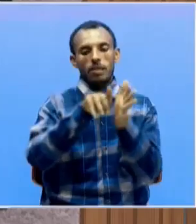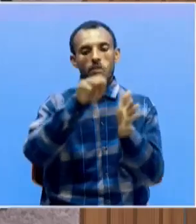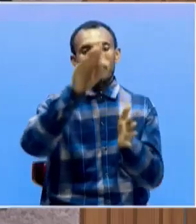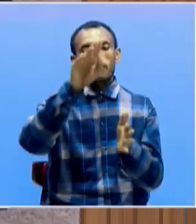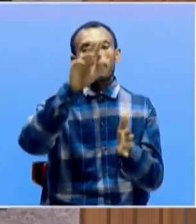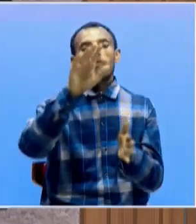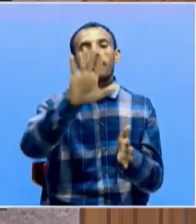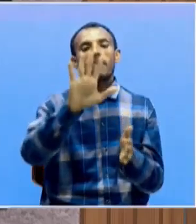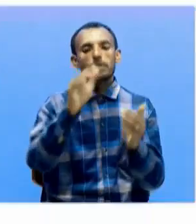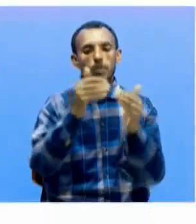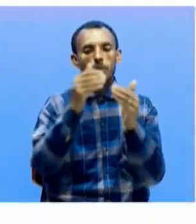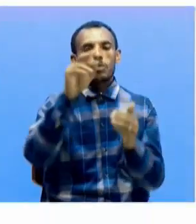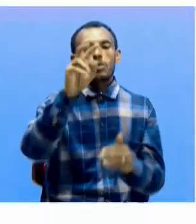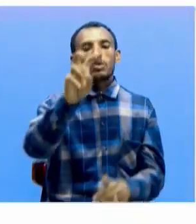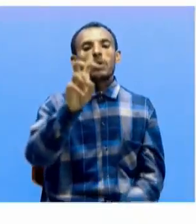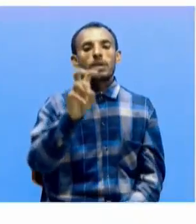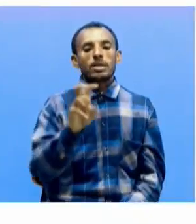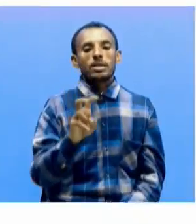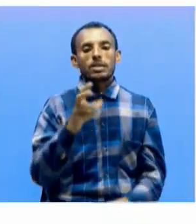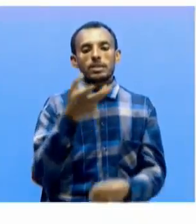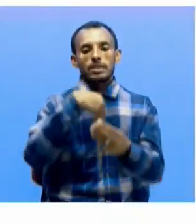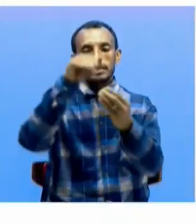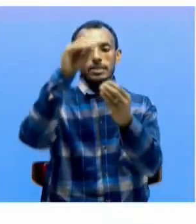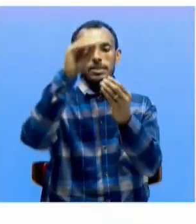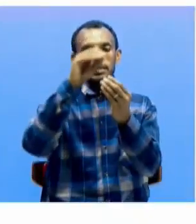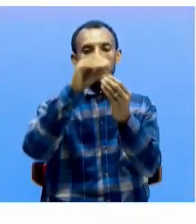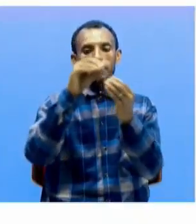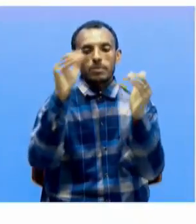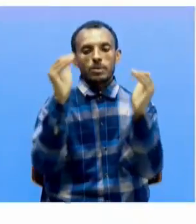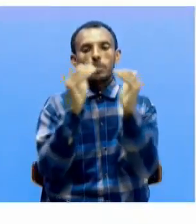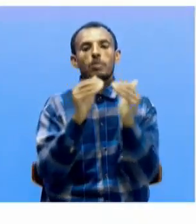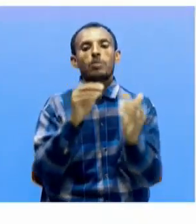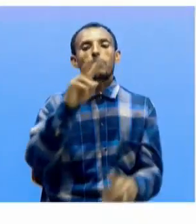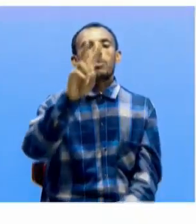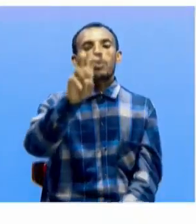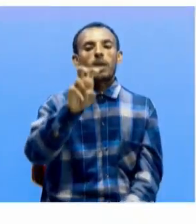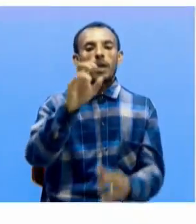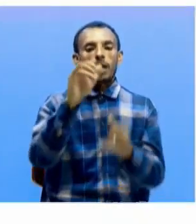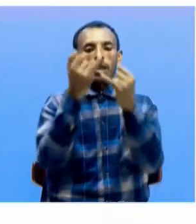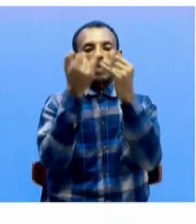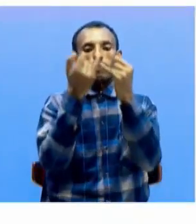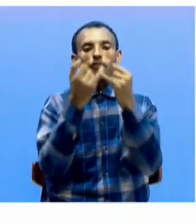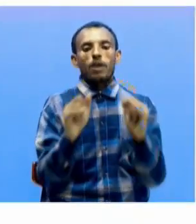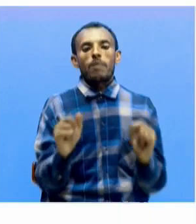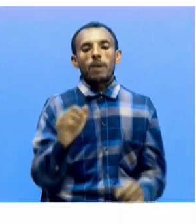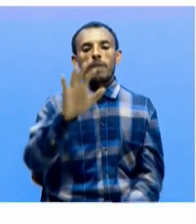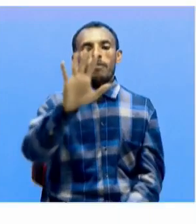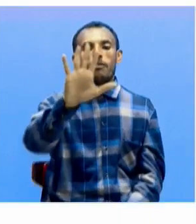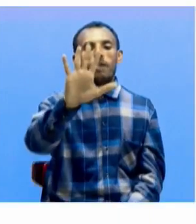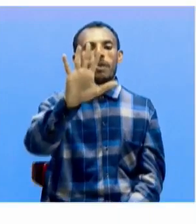20. Therefore, the sum will be, it is 20 divided by 5.